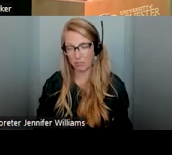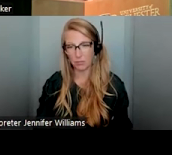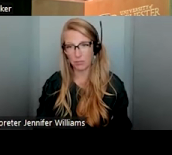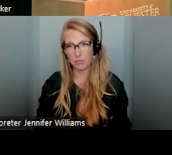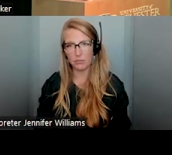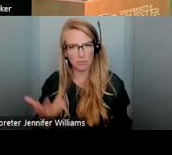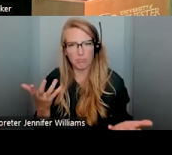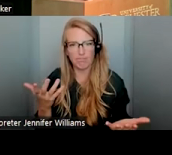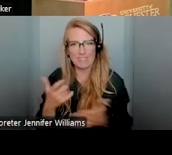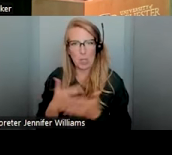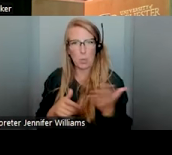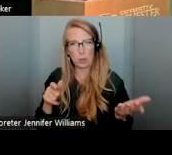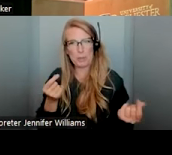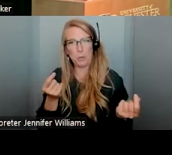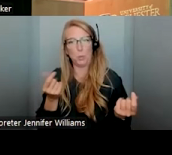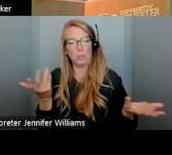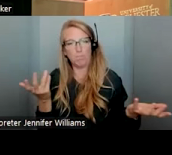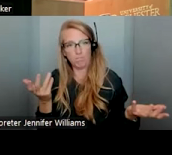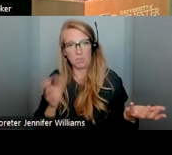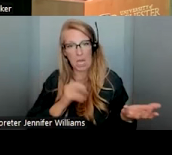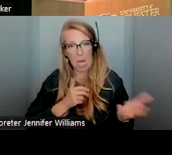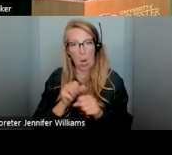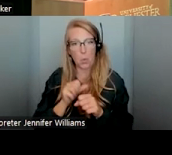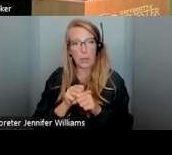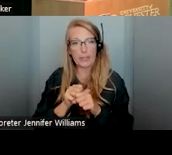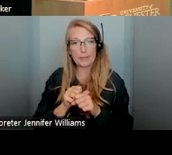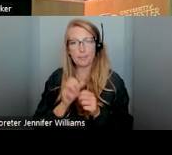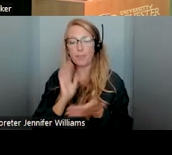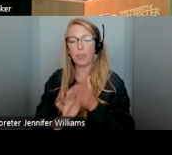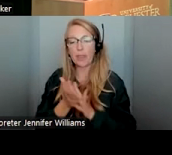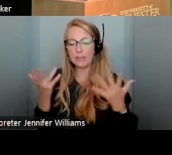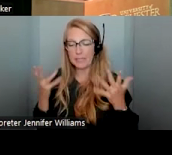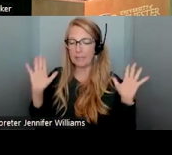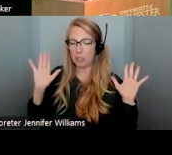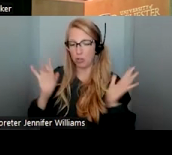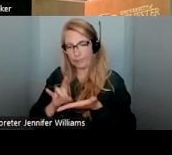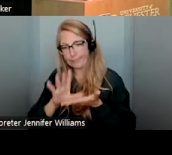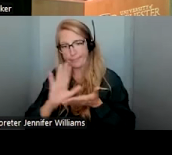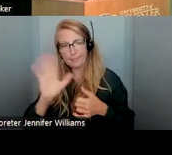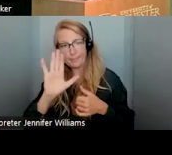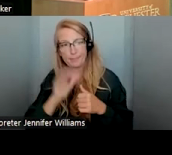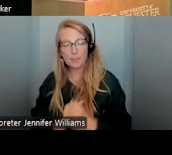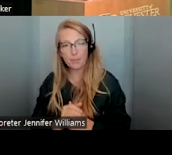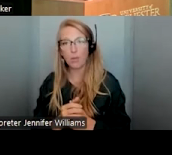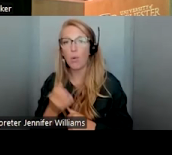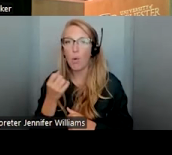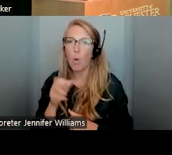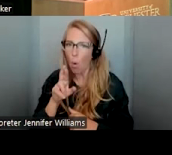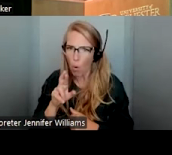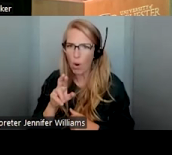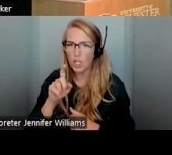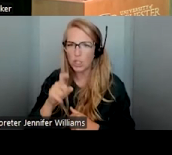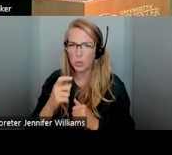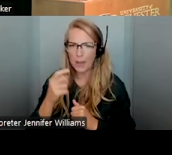What should he do? Should our work be stopped once they are out of our sight? Or should we think about